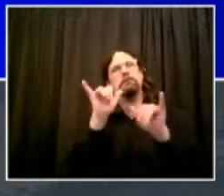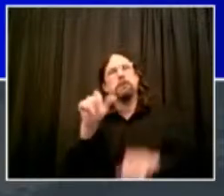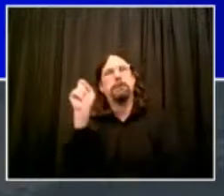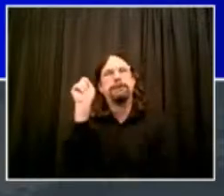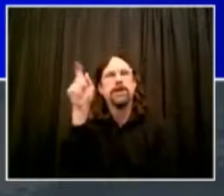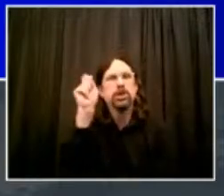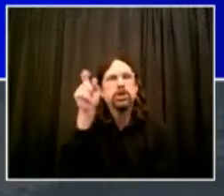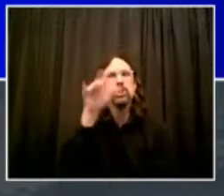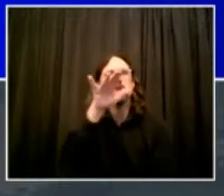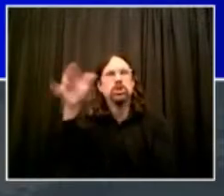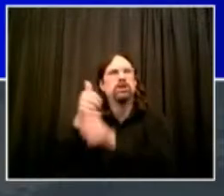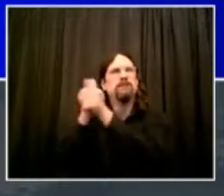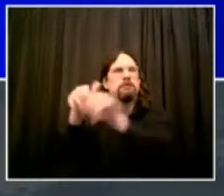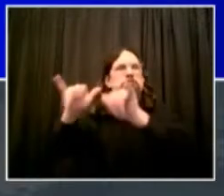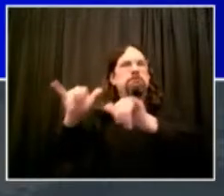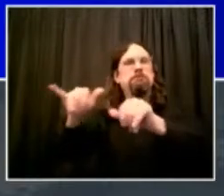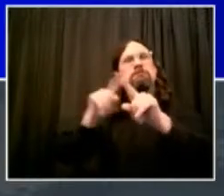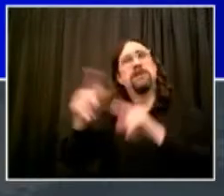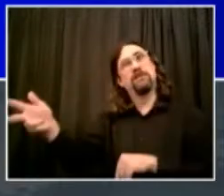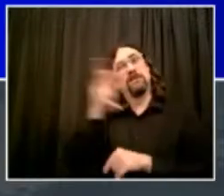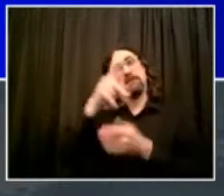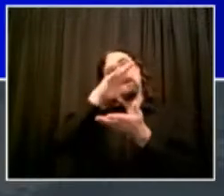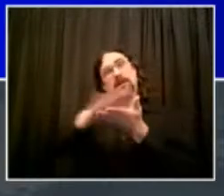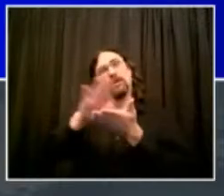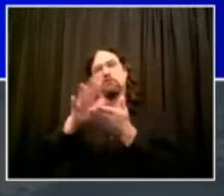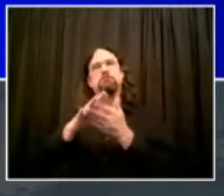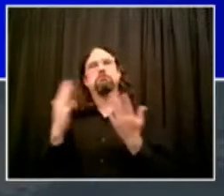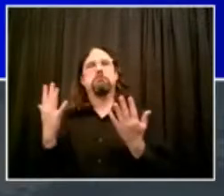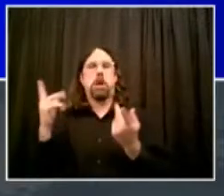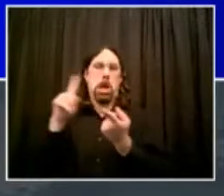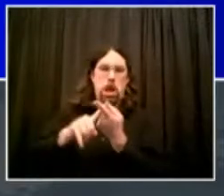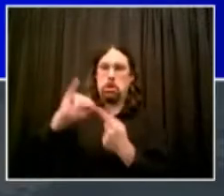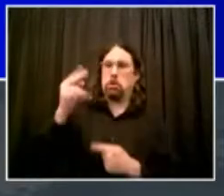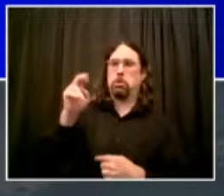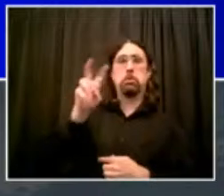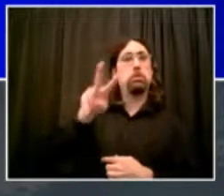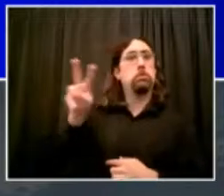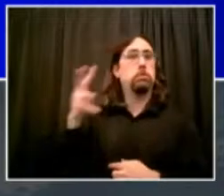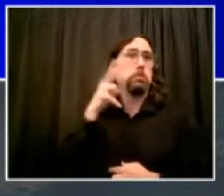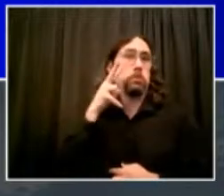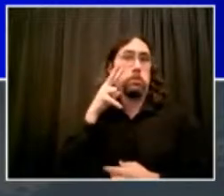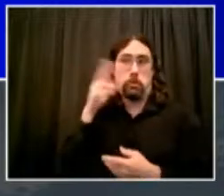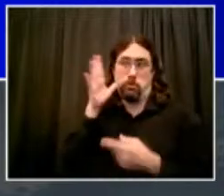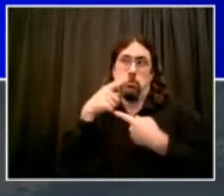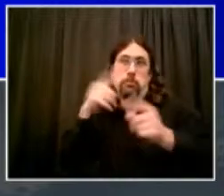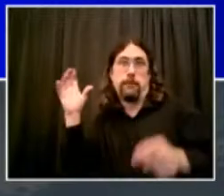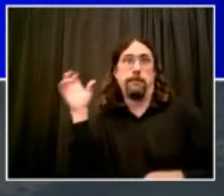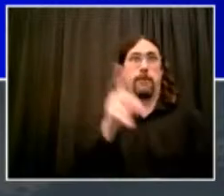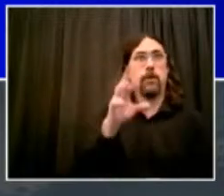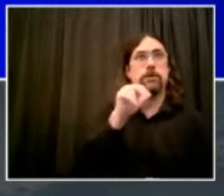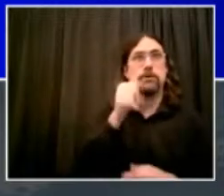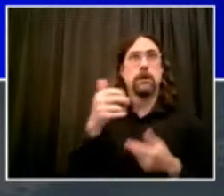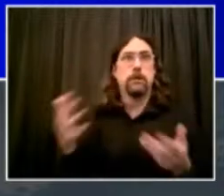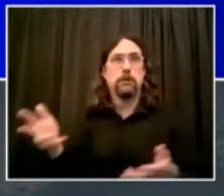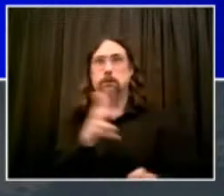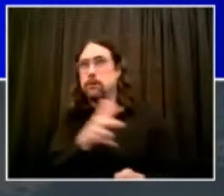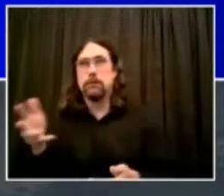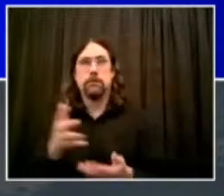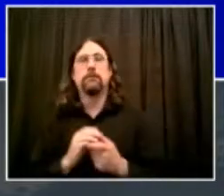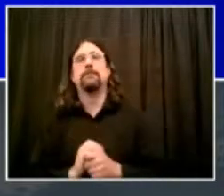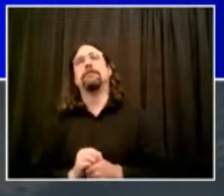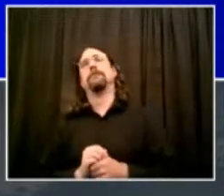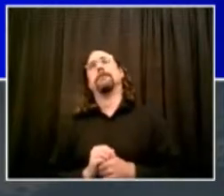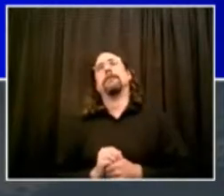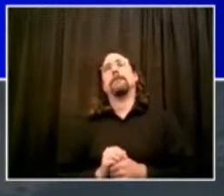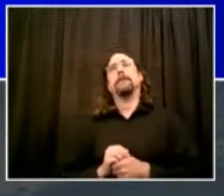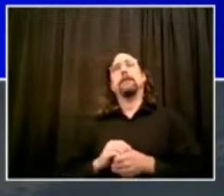So there's a lot to do. There's a lot to do, but we are moving forward in this city. Everyone should be proud of the fact we're